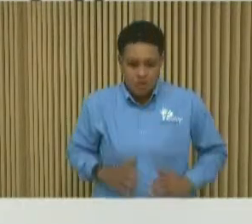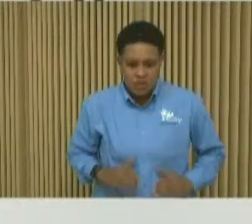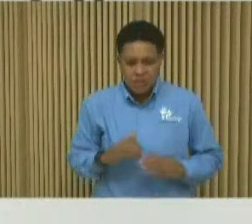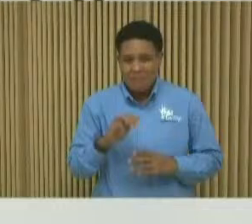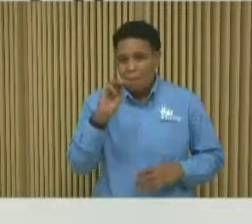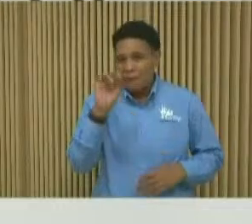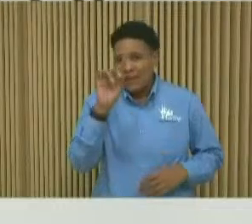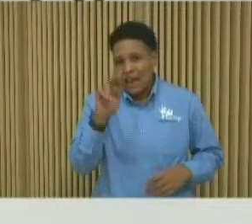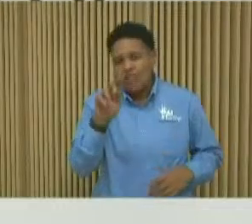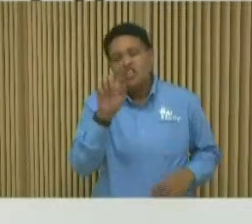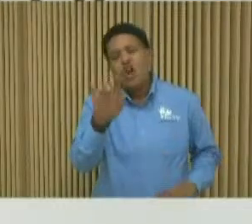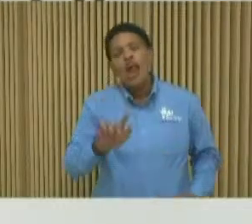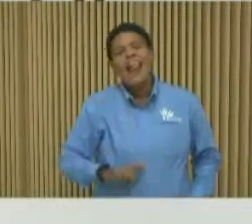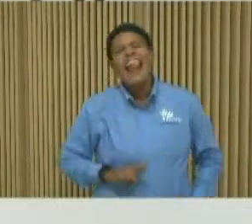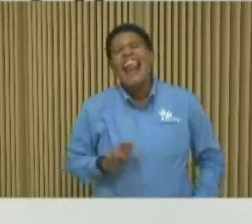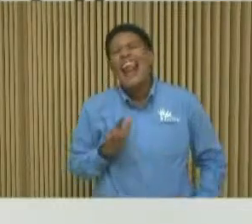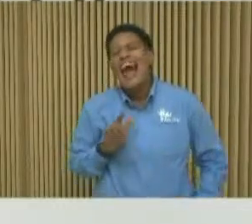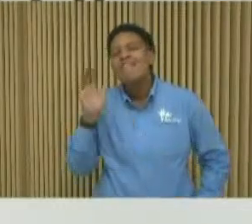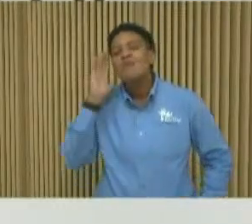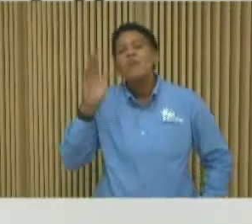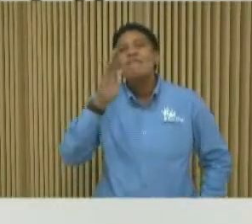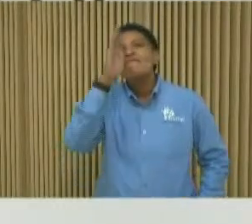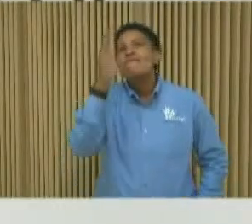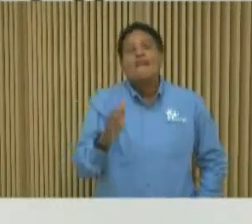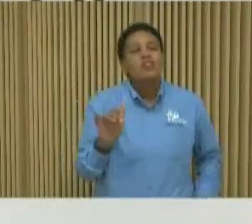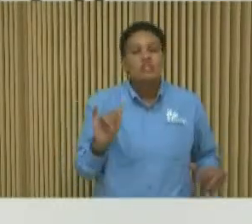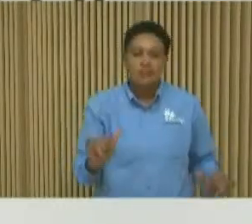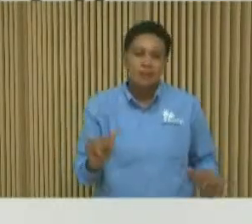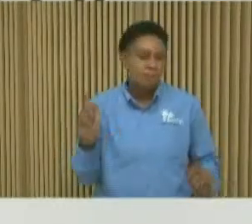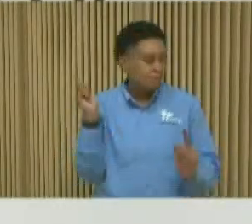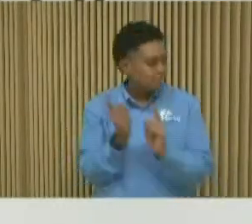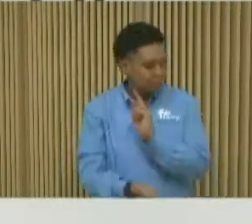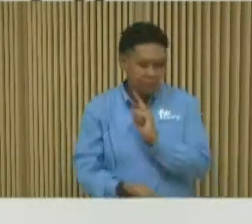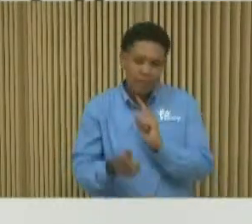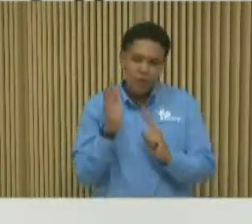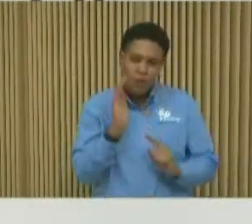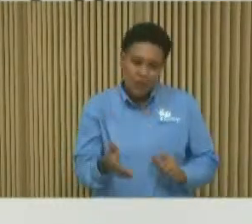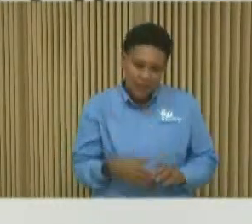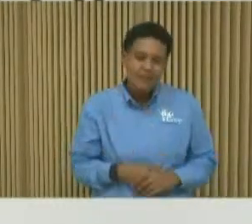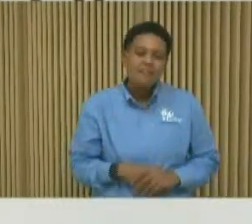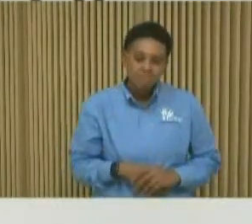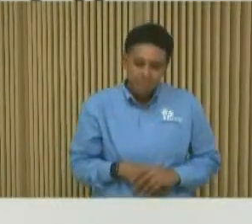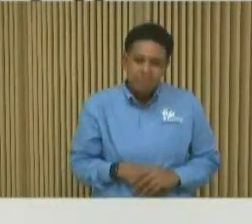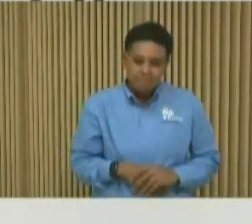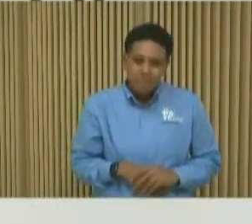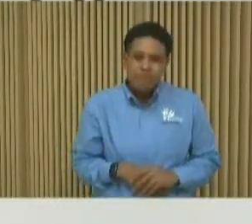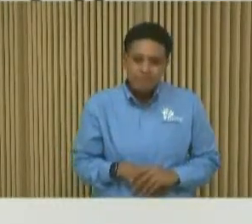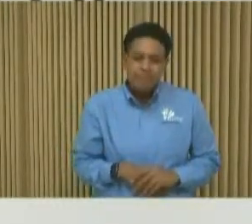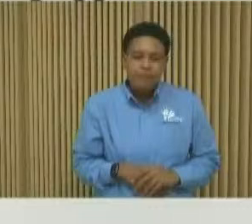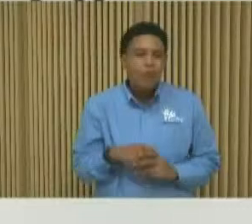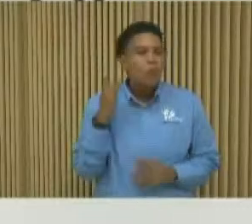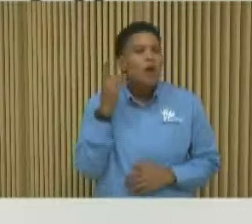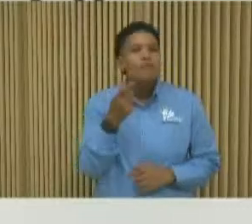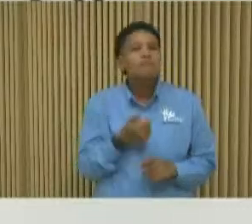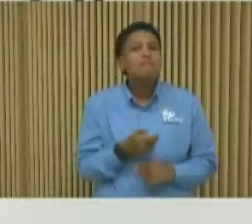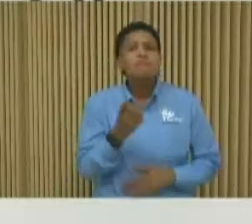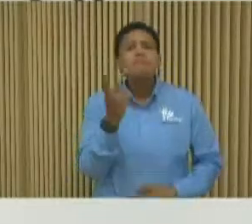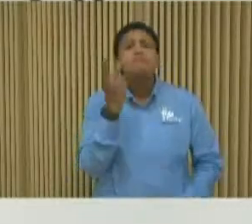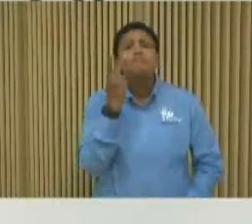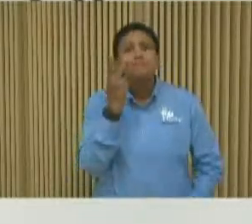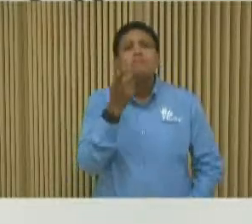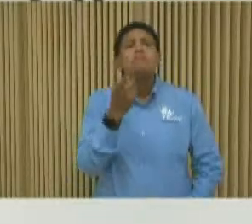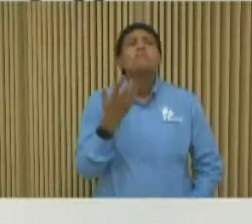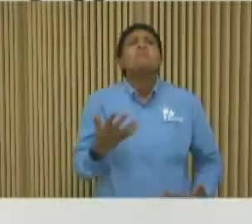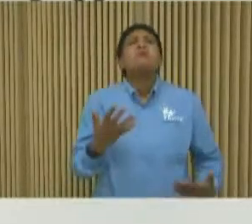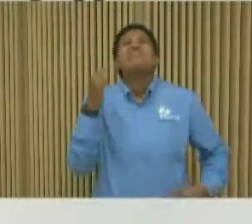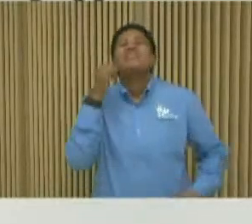mediation, your life will never be the same. Never ever be the same. Exactly, Never. because you see it, it